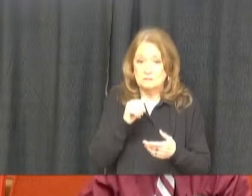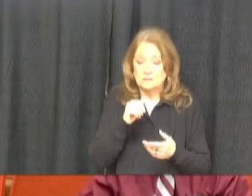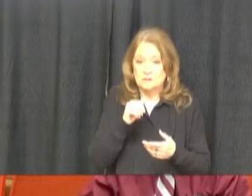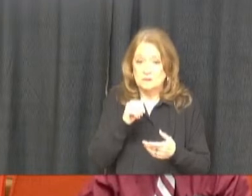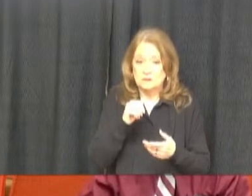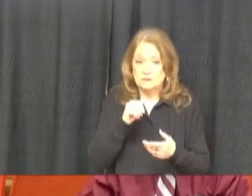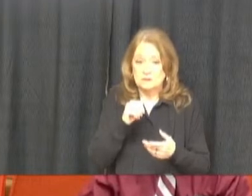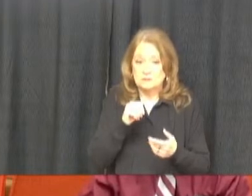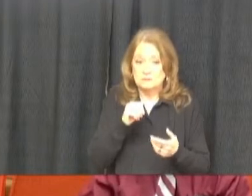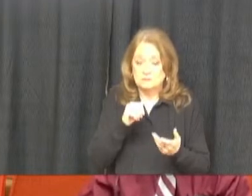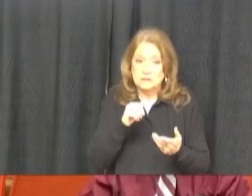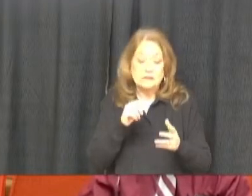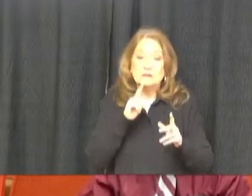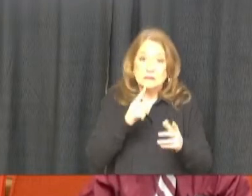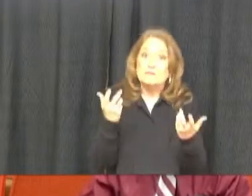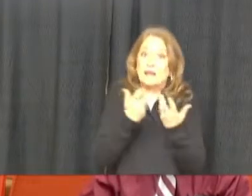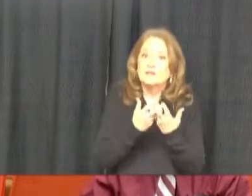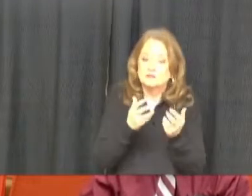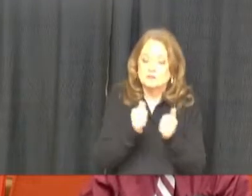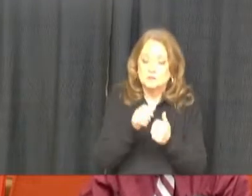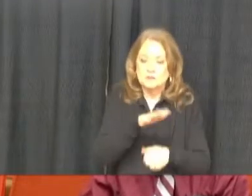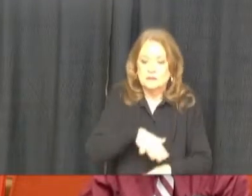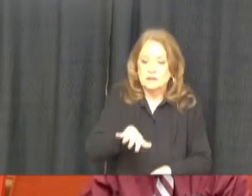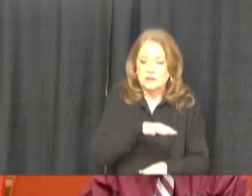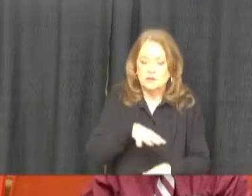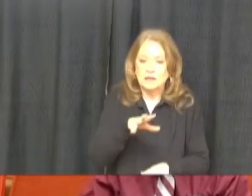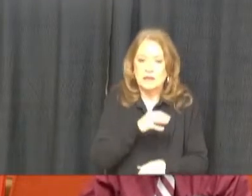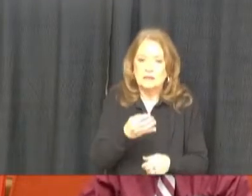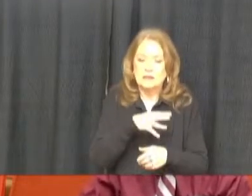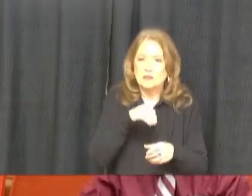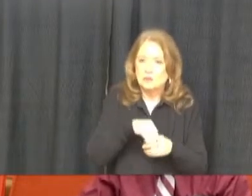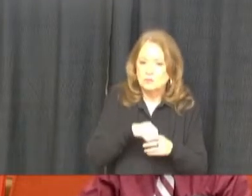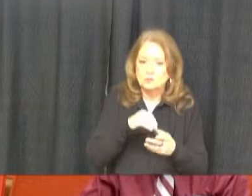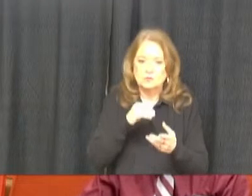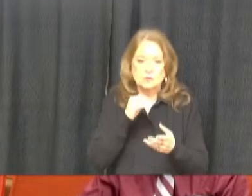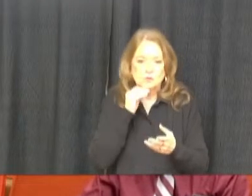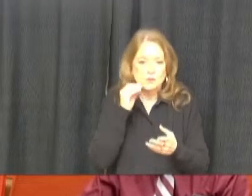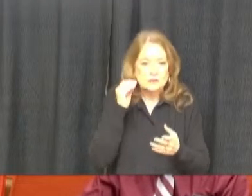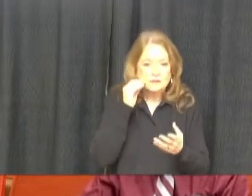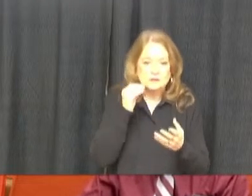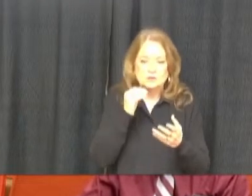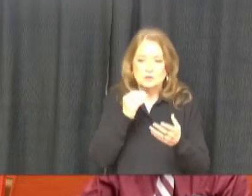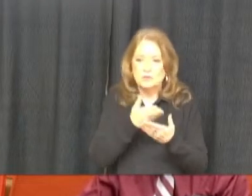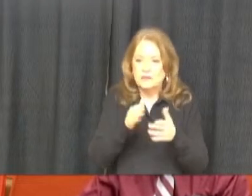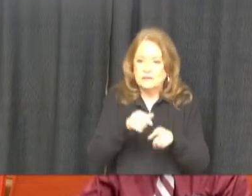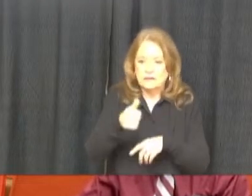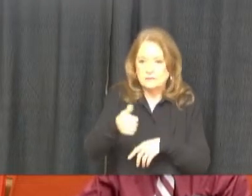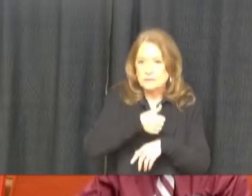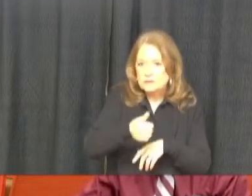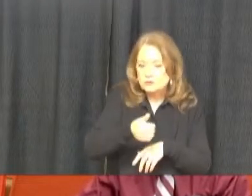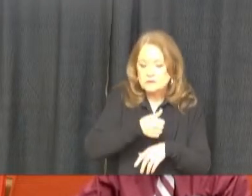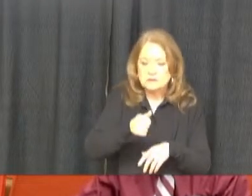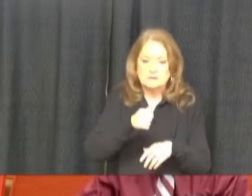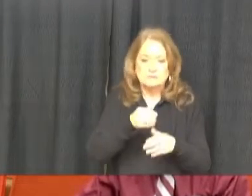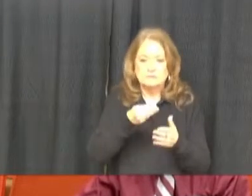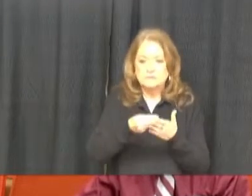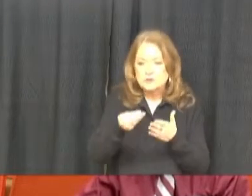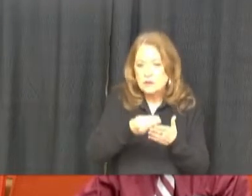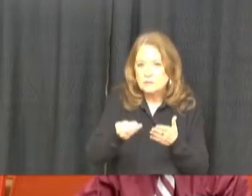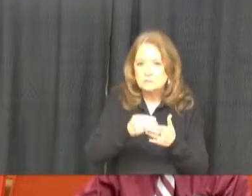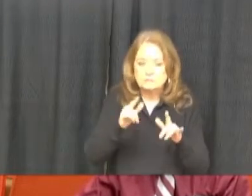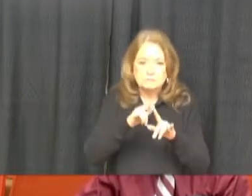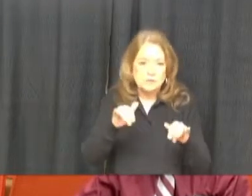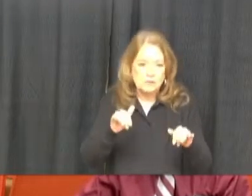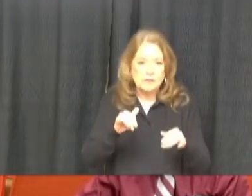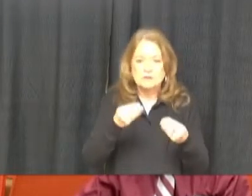pattern. Adequate infrastructure serves the site, including residential supportive uses such as mass transit, retail. The adopted land